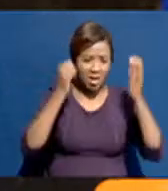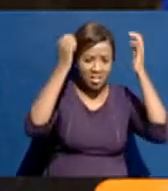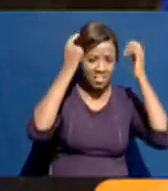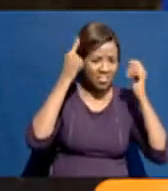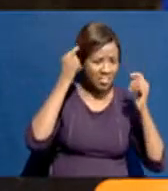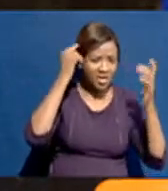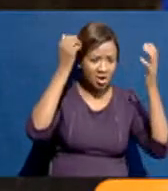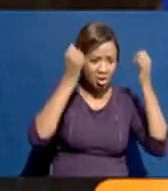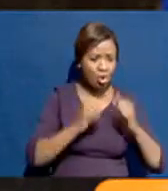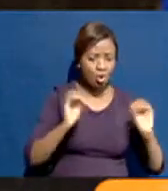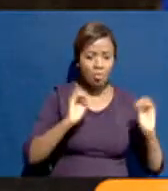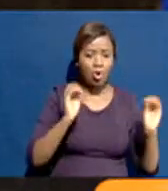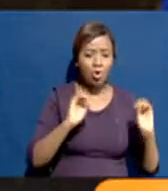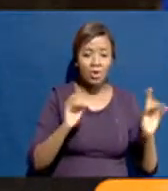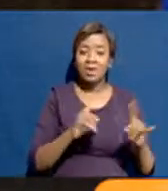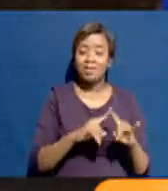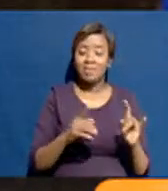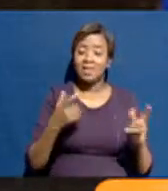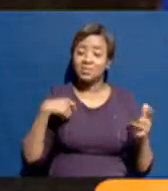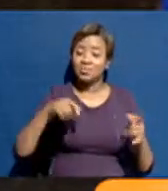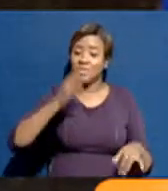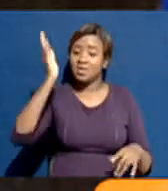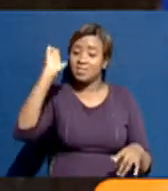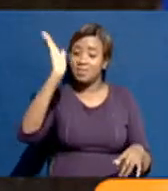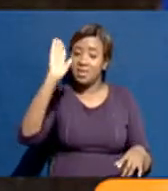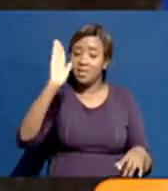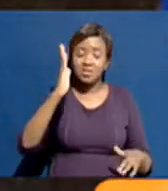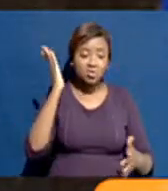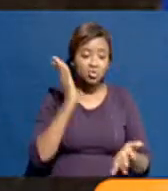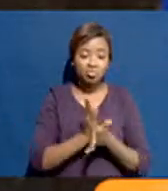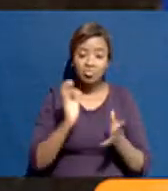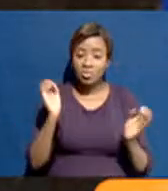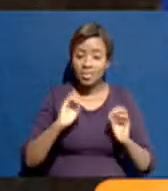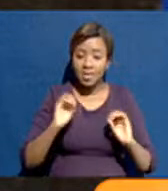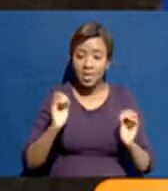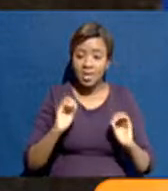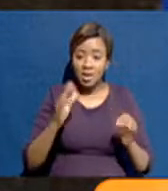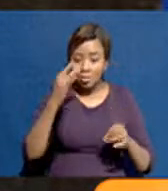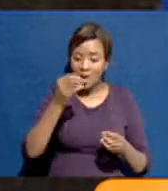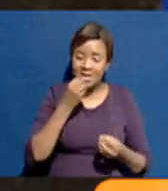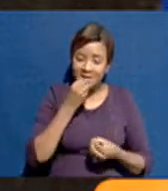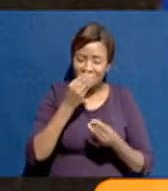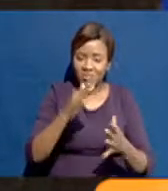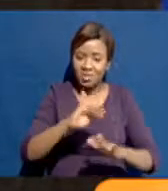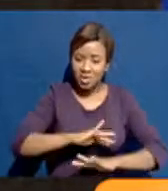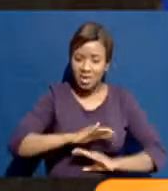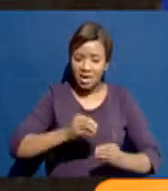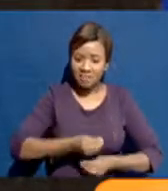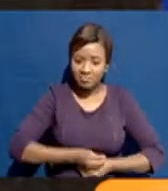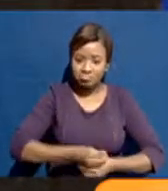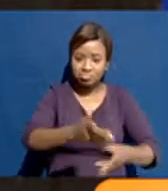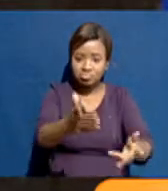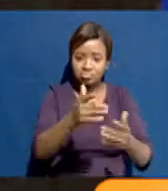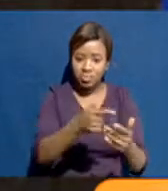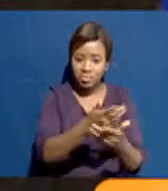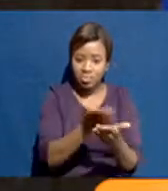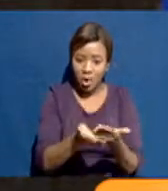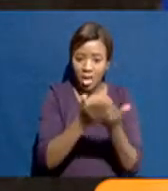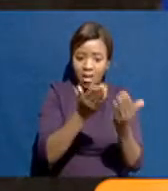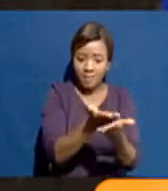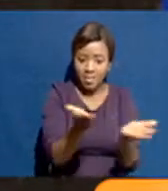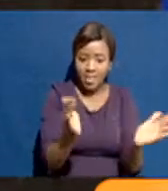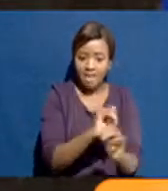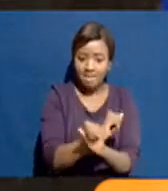probably is true, that they are not giving the person information that is sufficient to see protection as